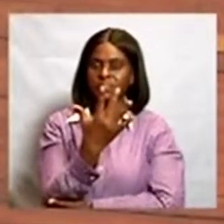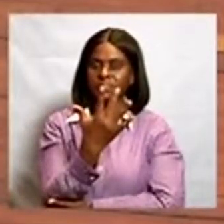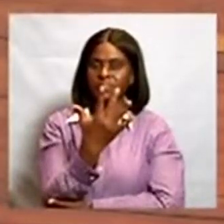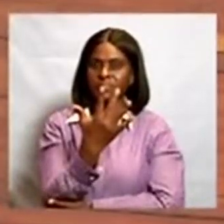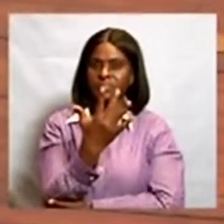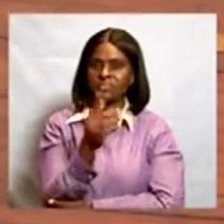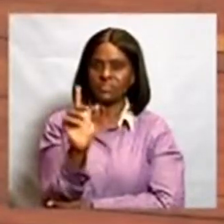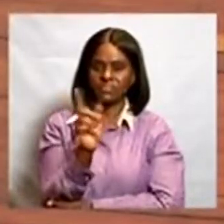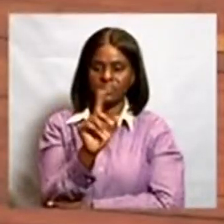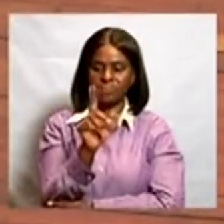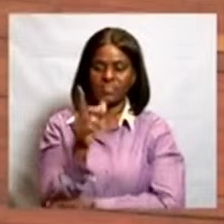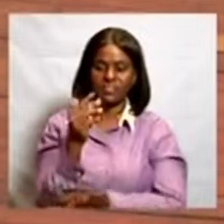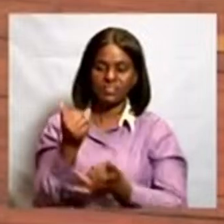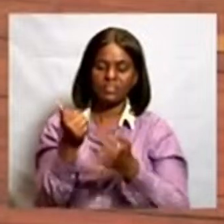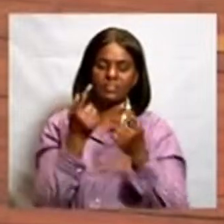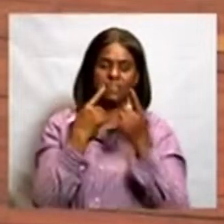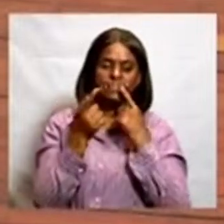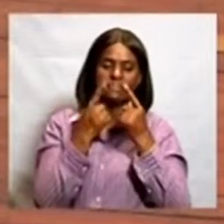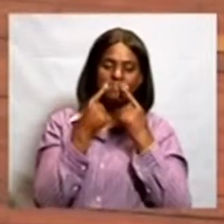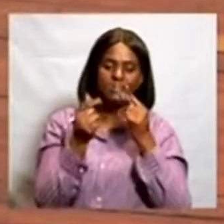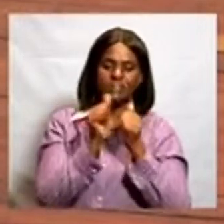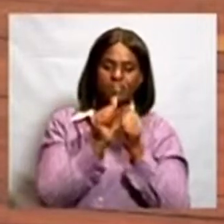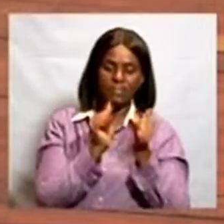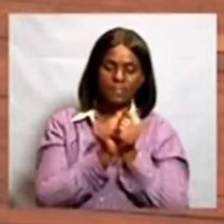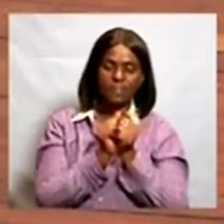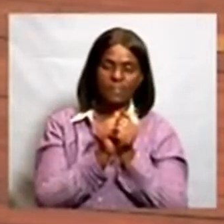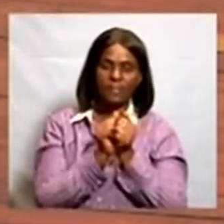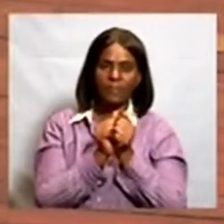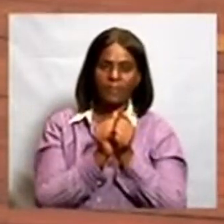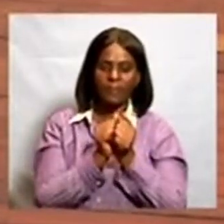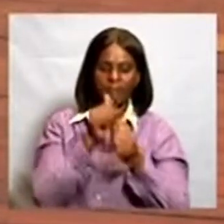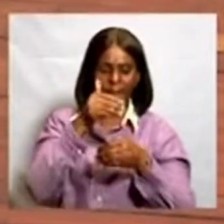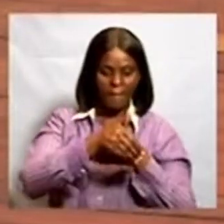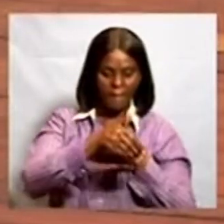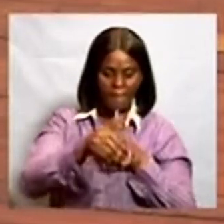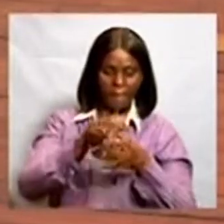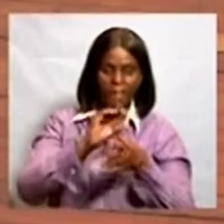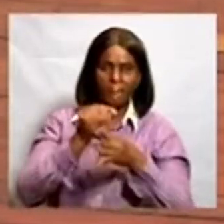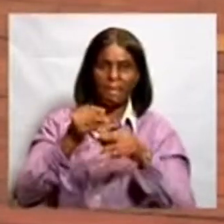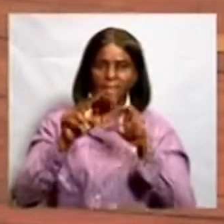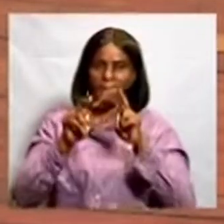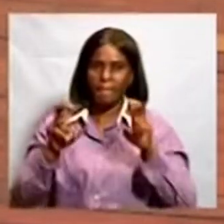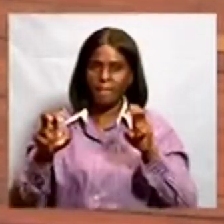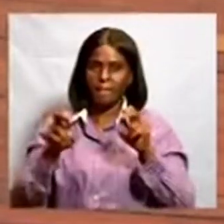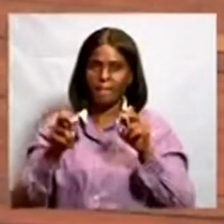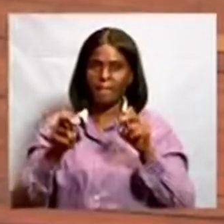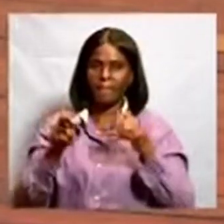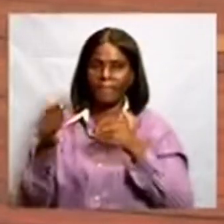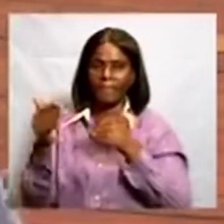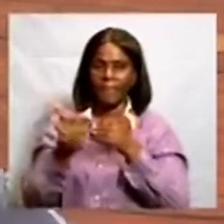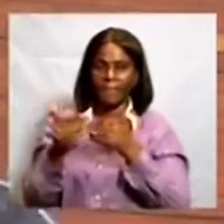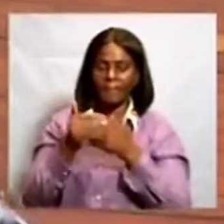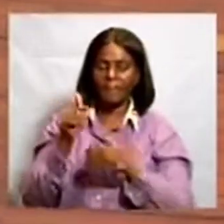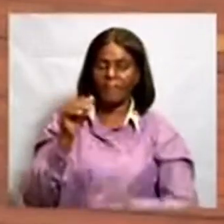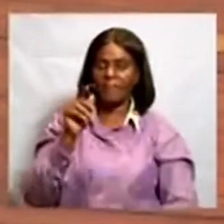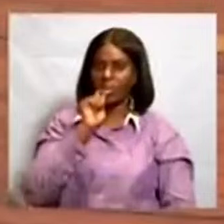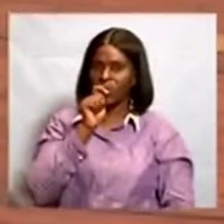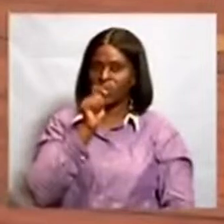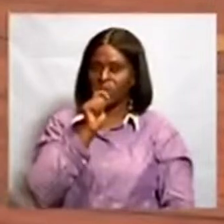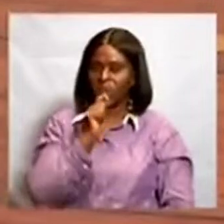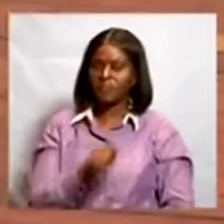where you are talking about the deregistration of qualification. Honorable Daka, be closer to the mic.